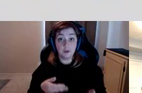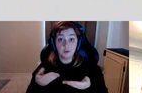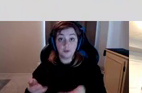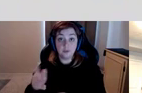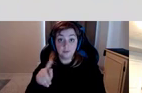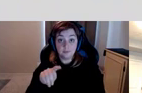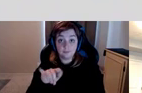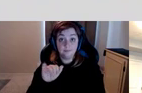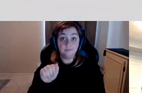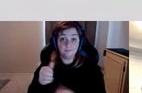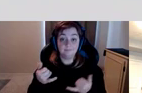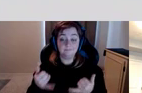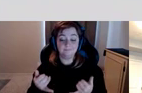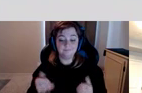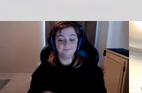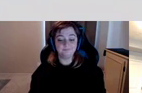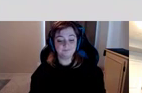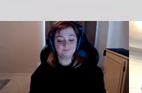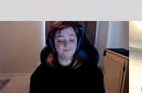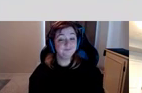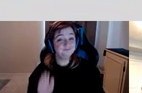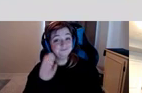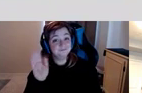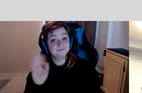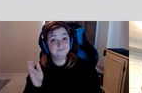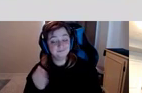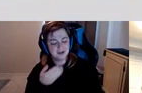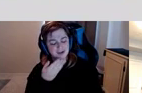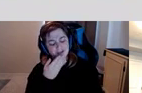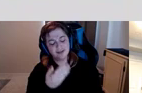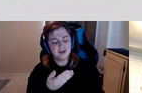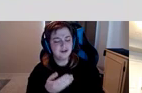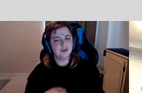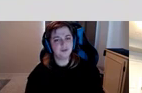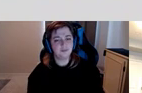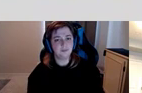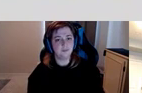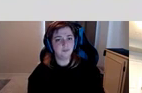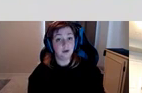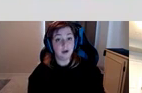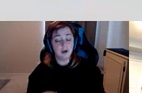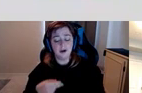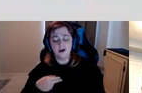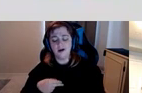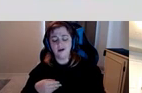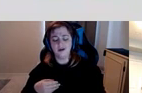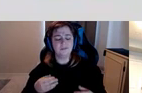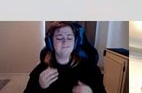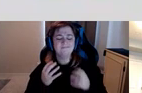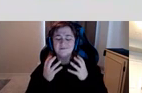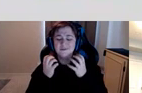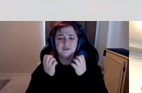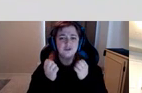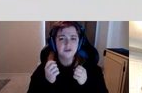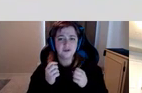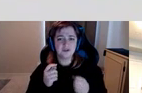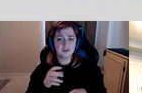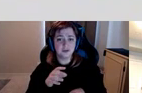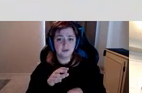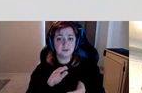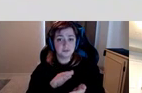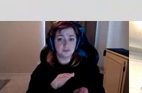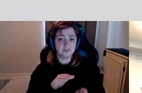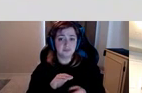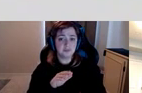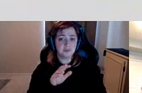Powell. Hi, thank you so much, Tasha. It's such an honor to be here today. I'm so